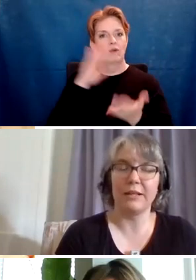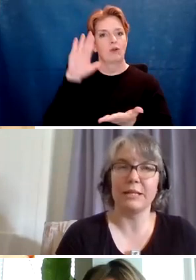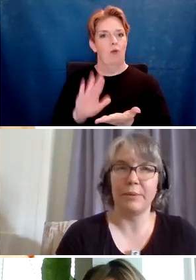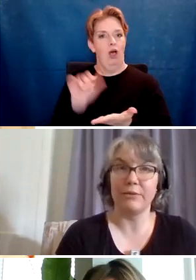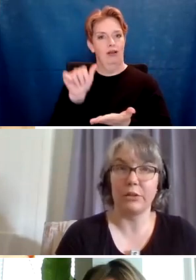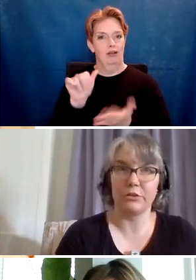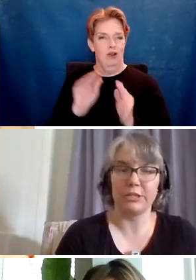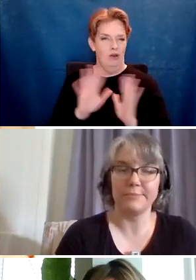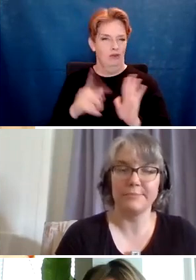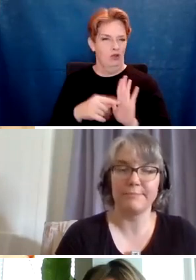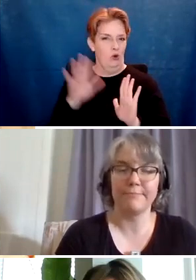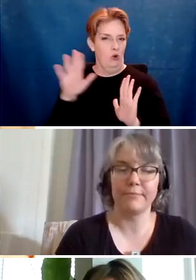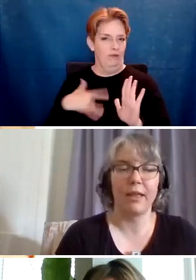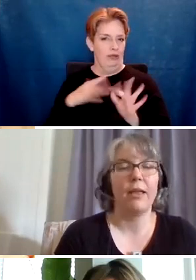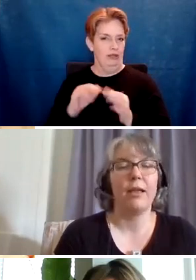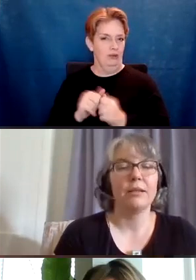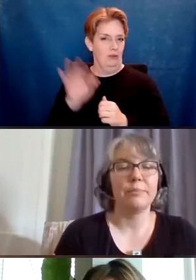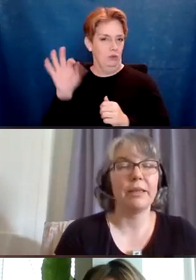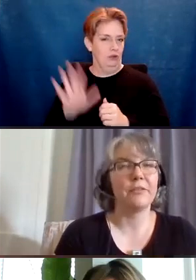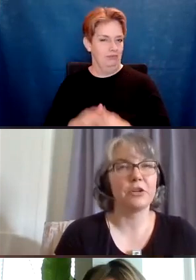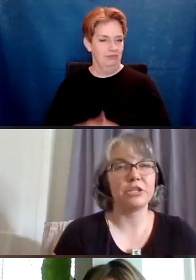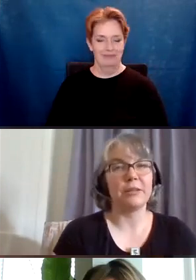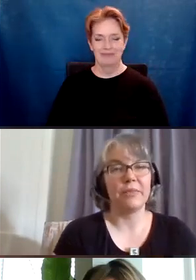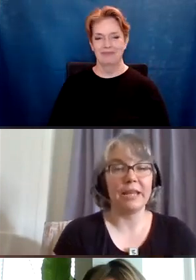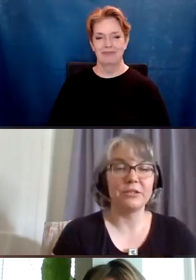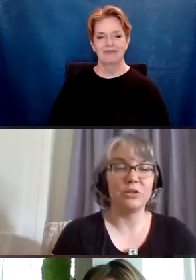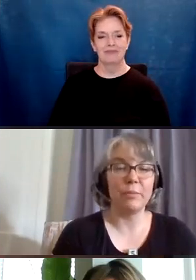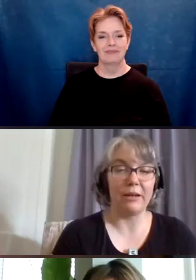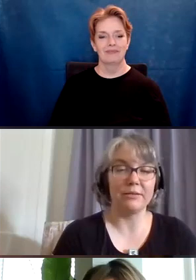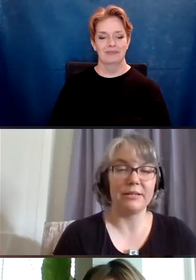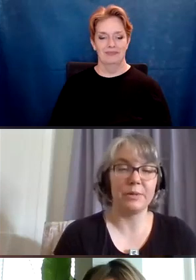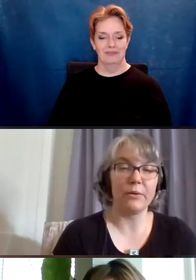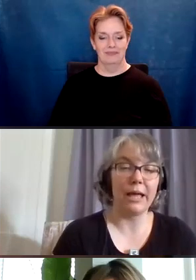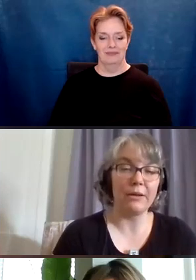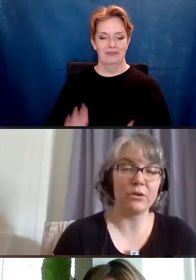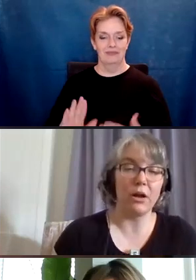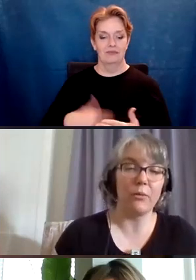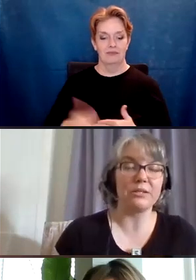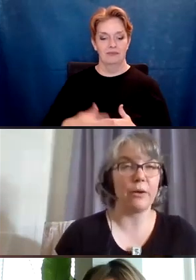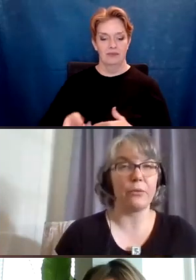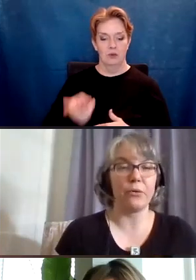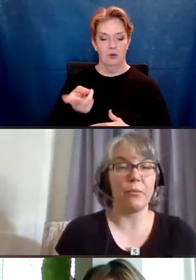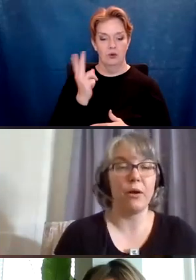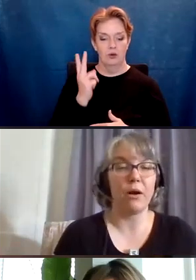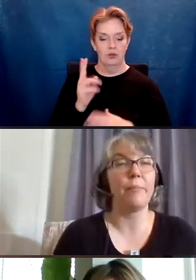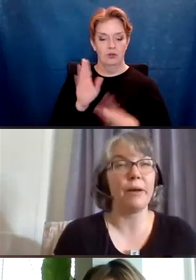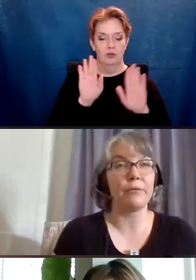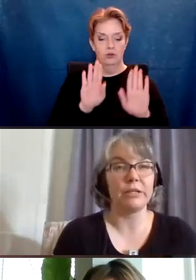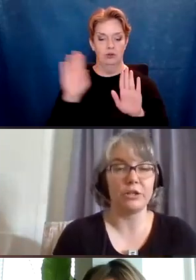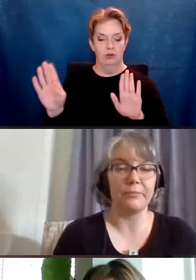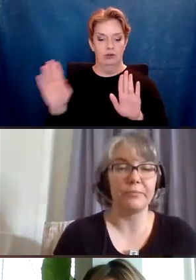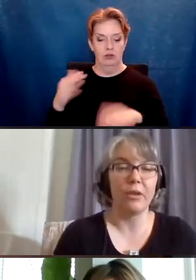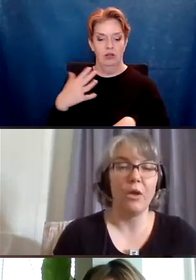her feelings about the clergy. Speaking of clergy, the next 2 panels, as we go counterclockwise around the room, are